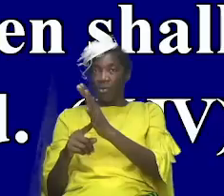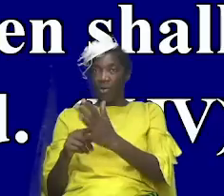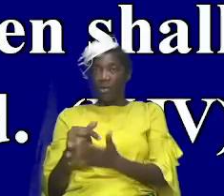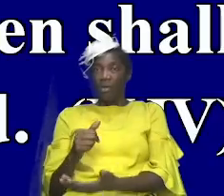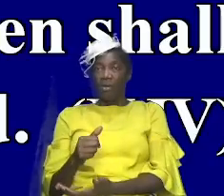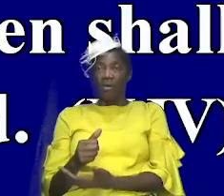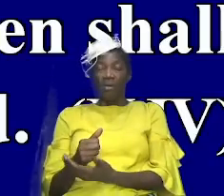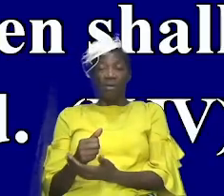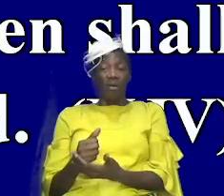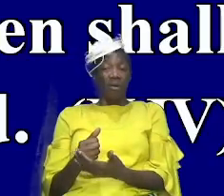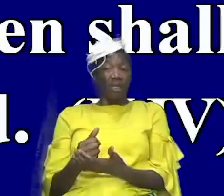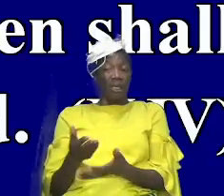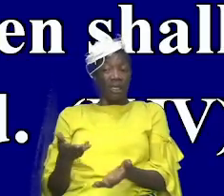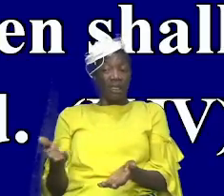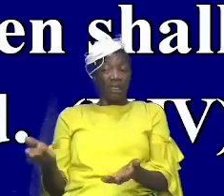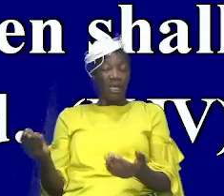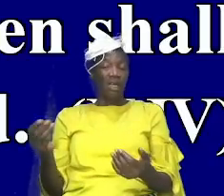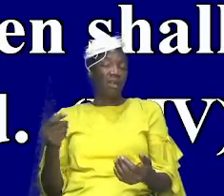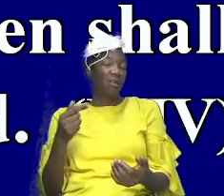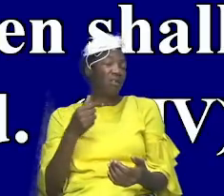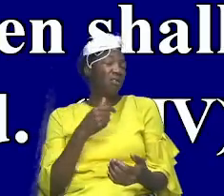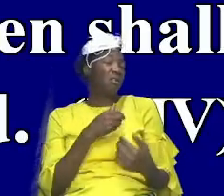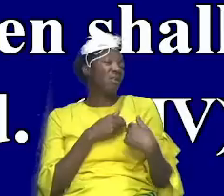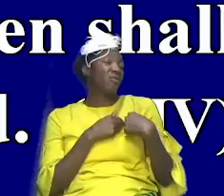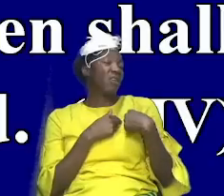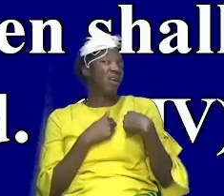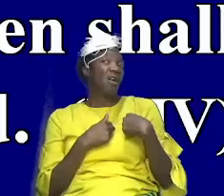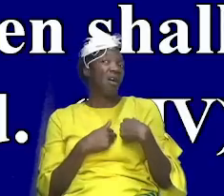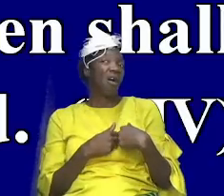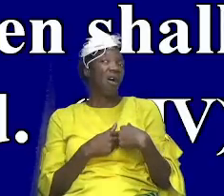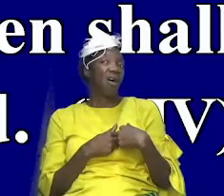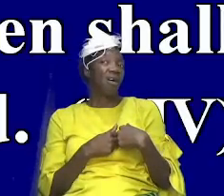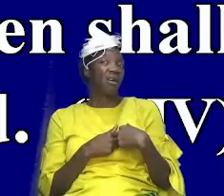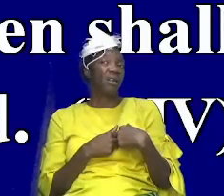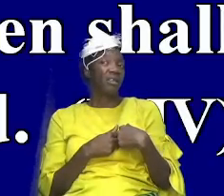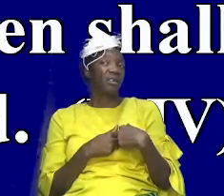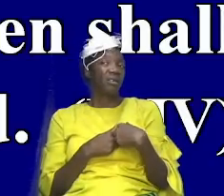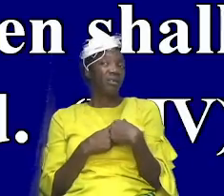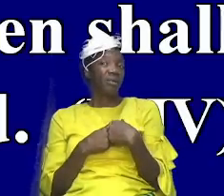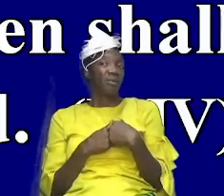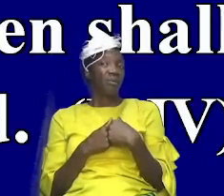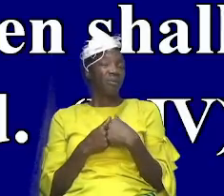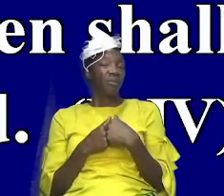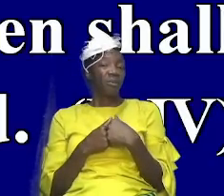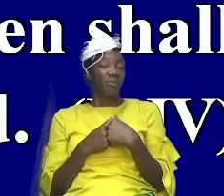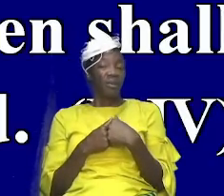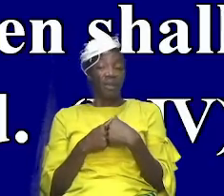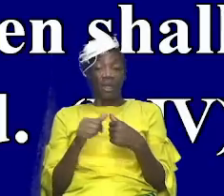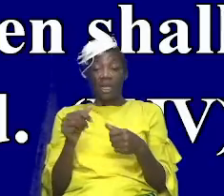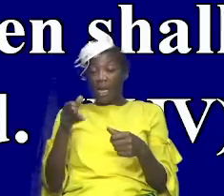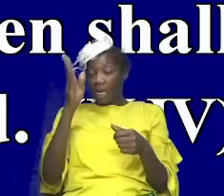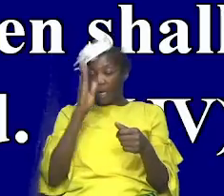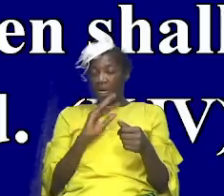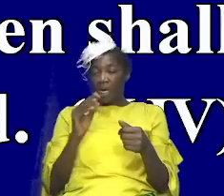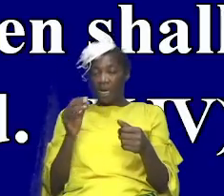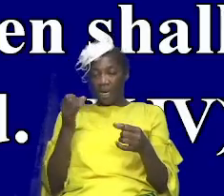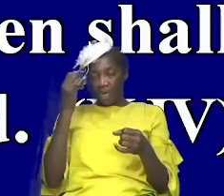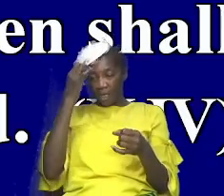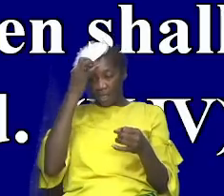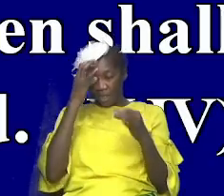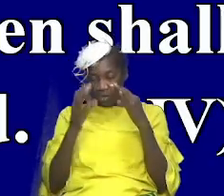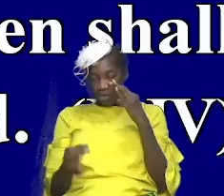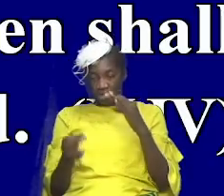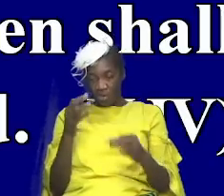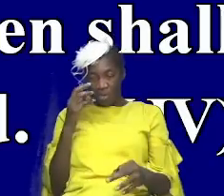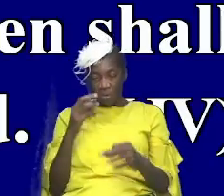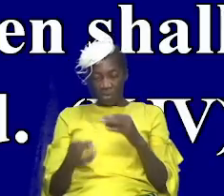I'm telling you, saints, it is going to be a thorough judgment. So yes, he's going to judge us fairly, but then he's also